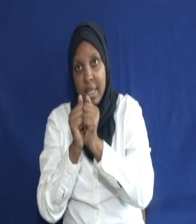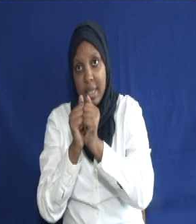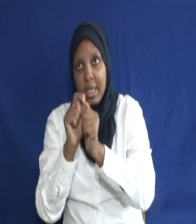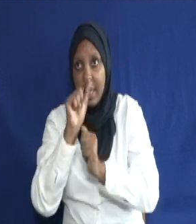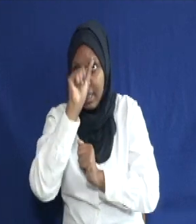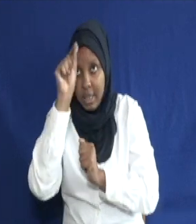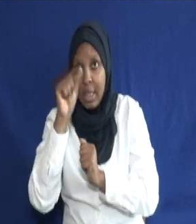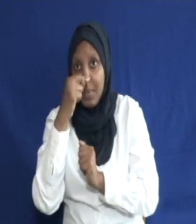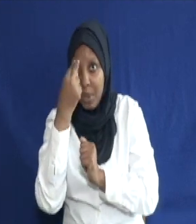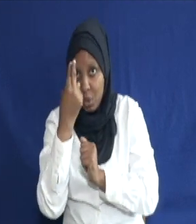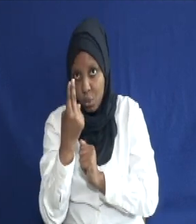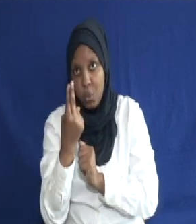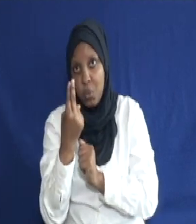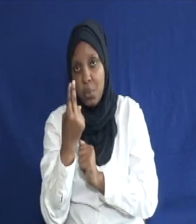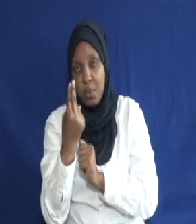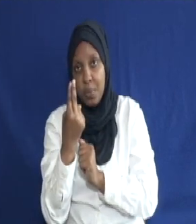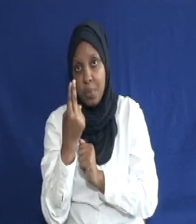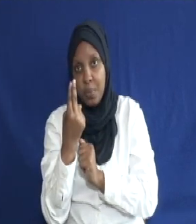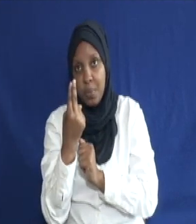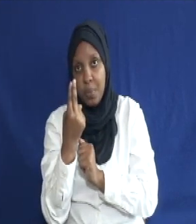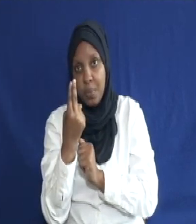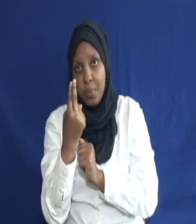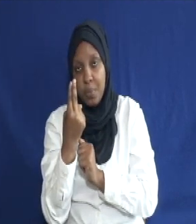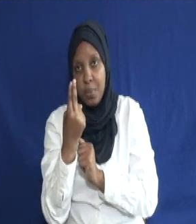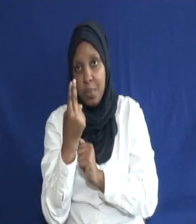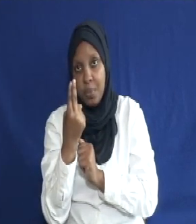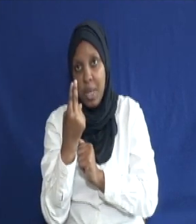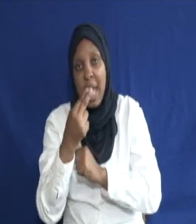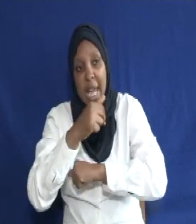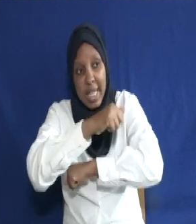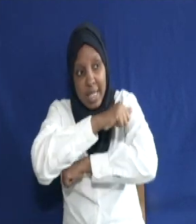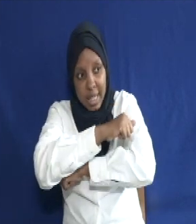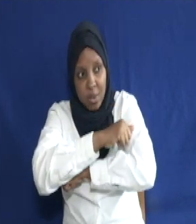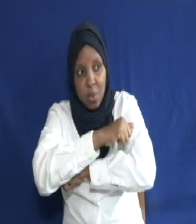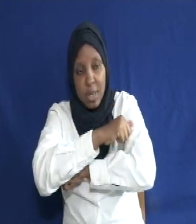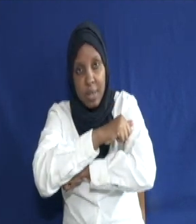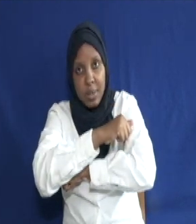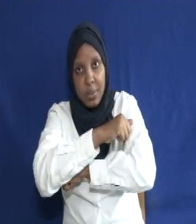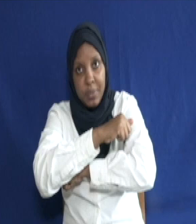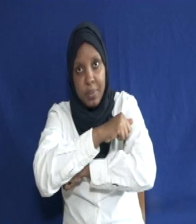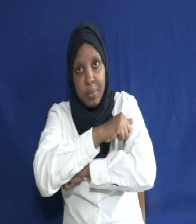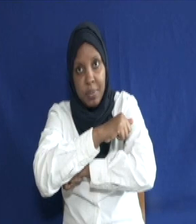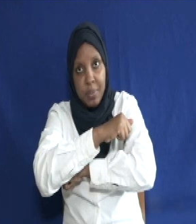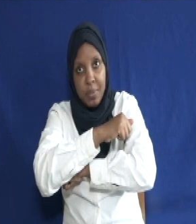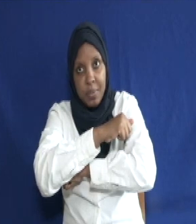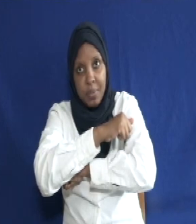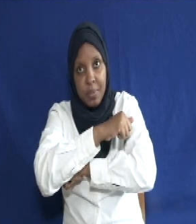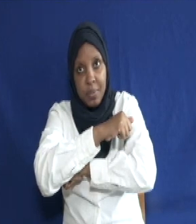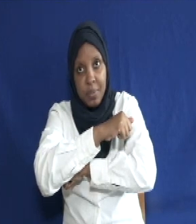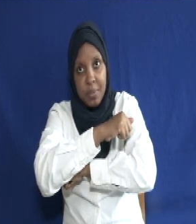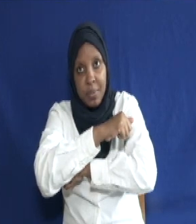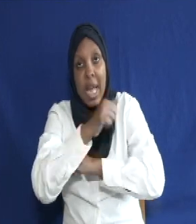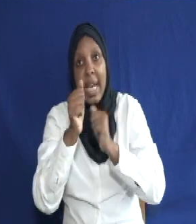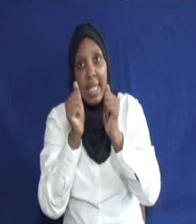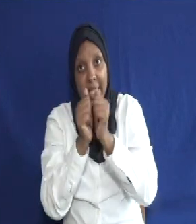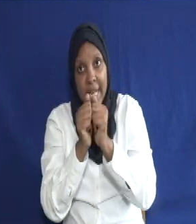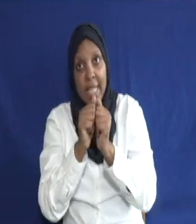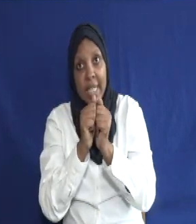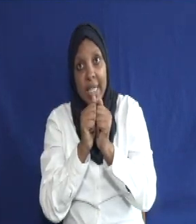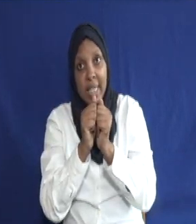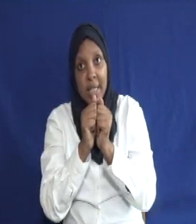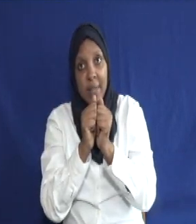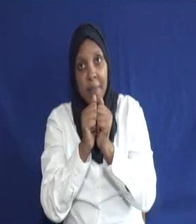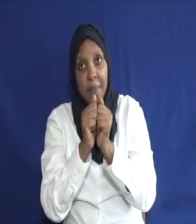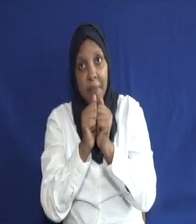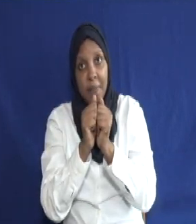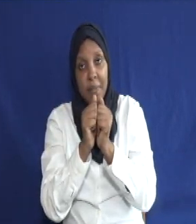have 10 exponent x is equal to 10 exponent 2. Or